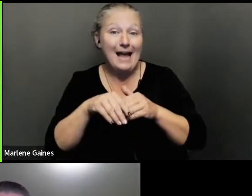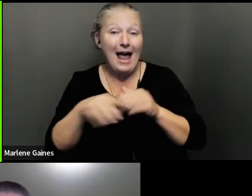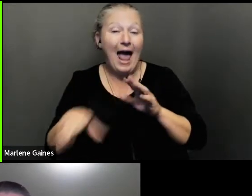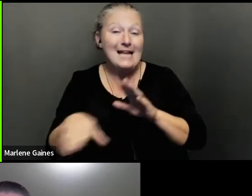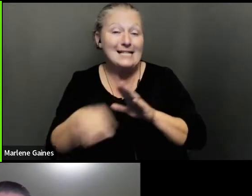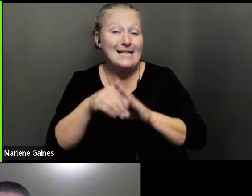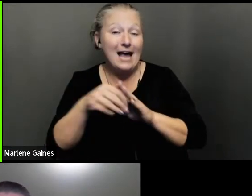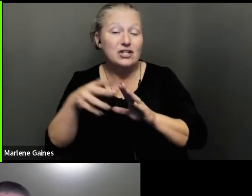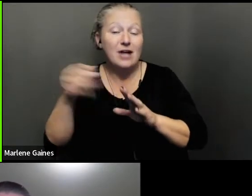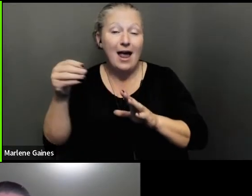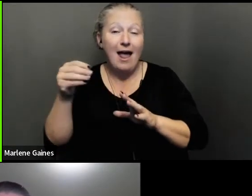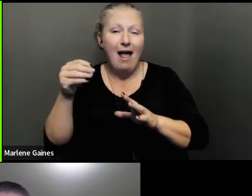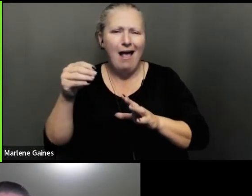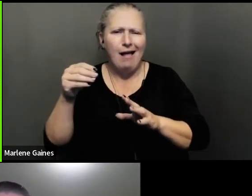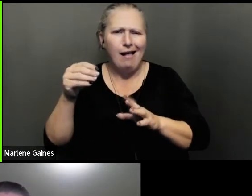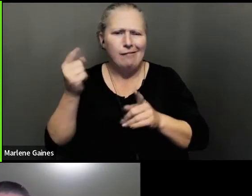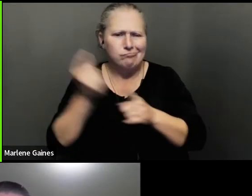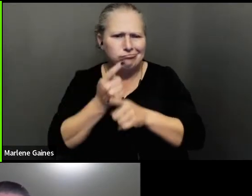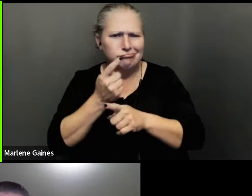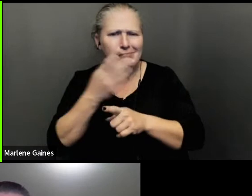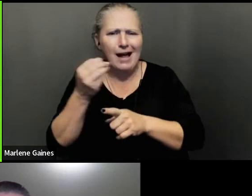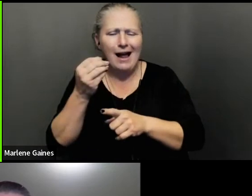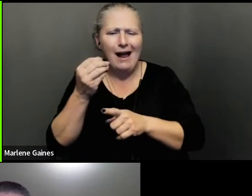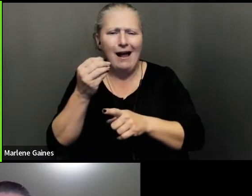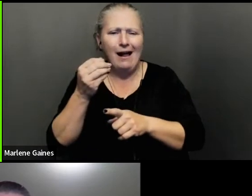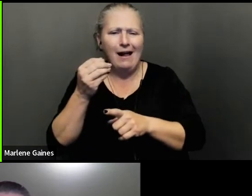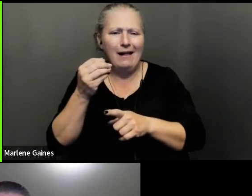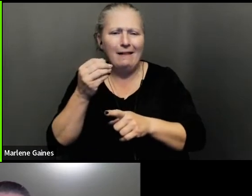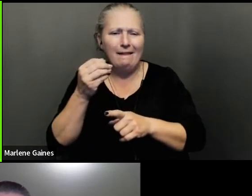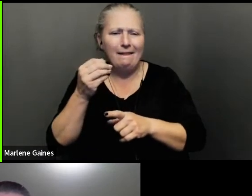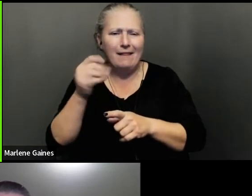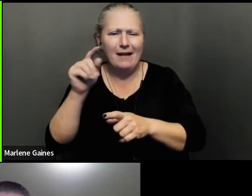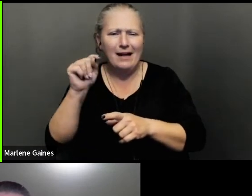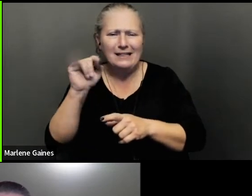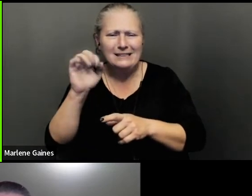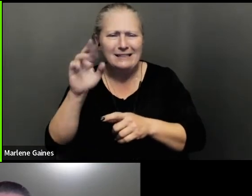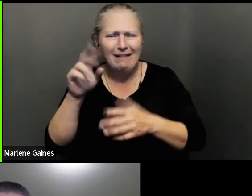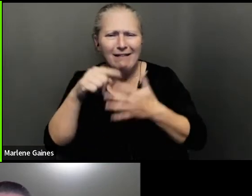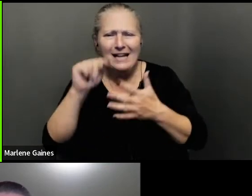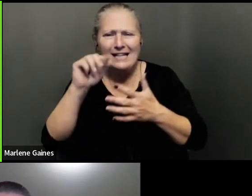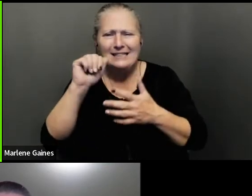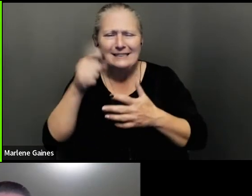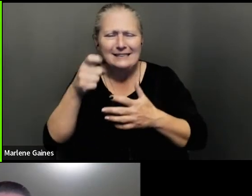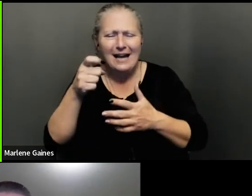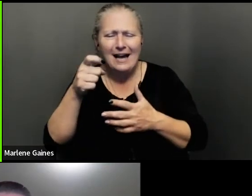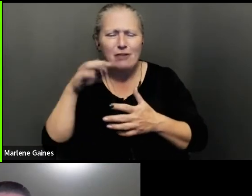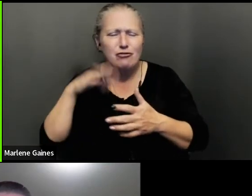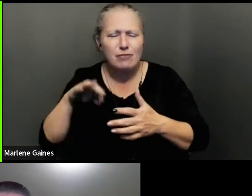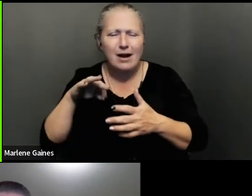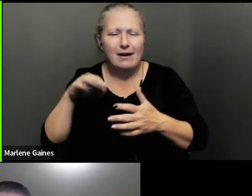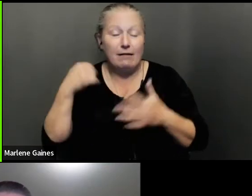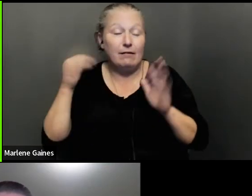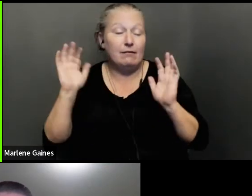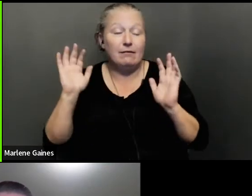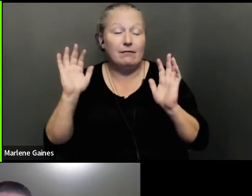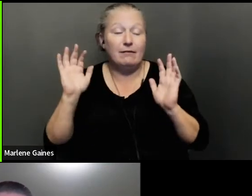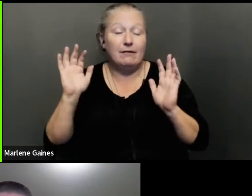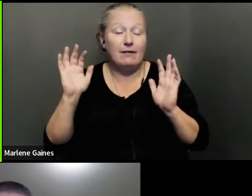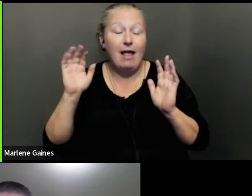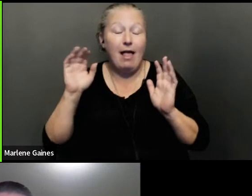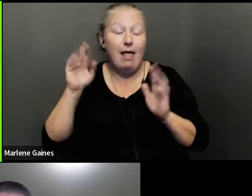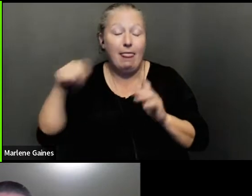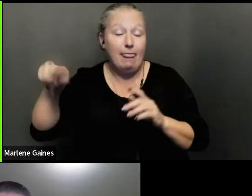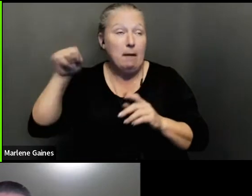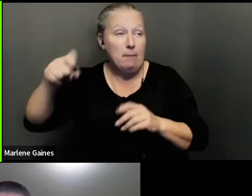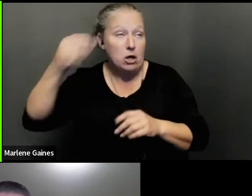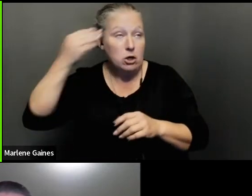the efficiency and the tiering and the tax credit. I was just like, you know, they must know